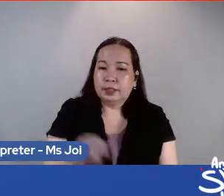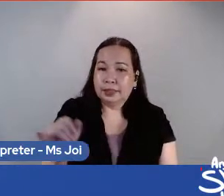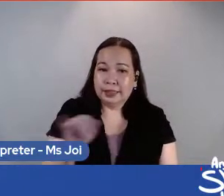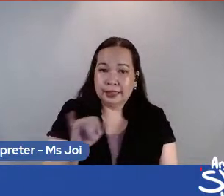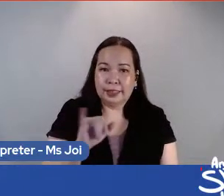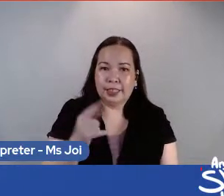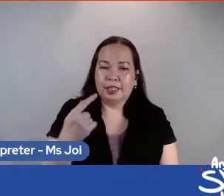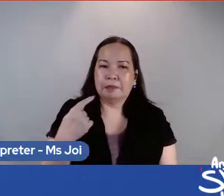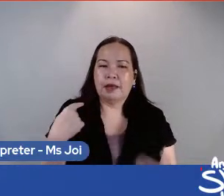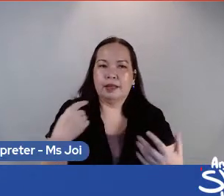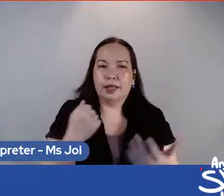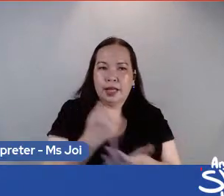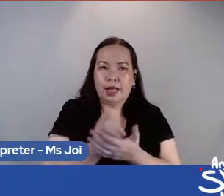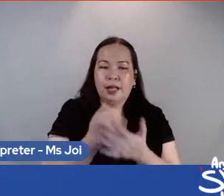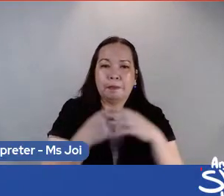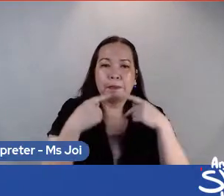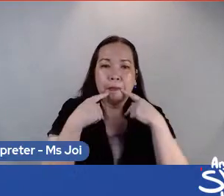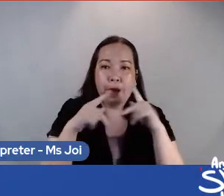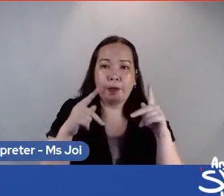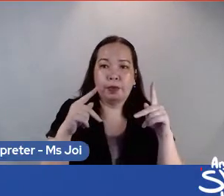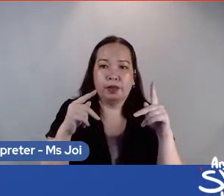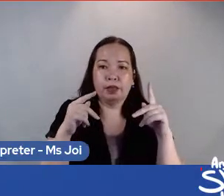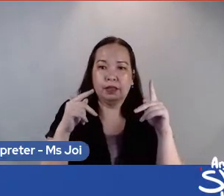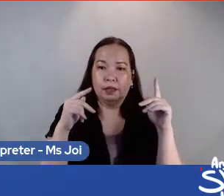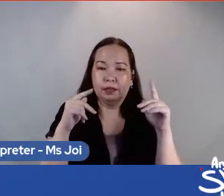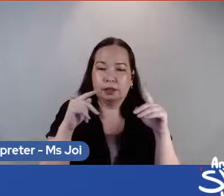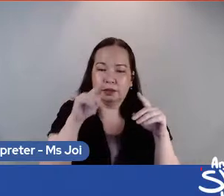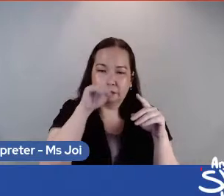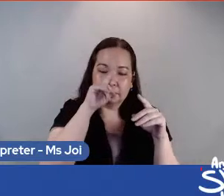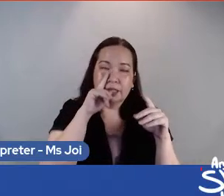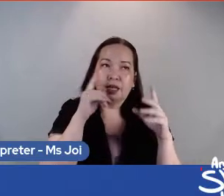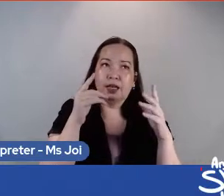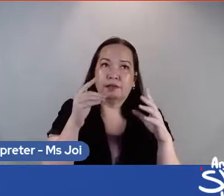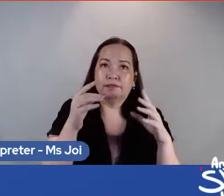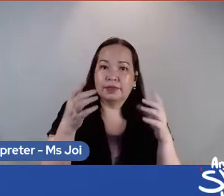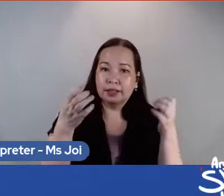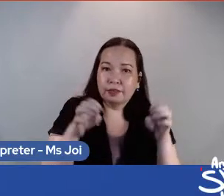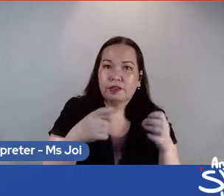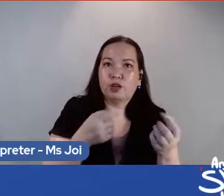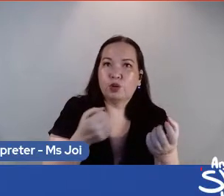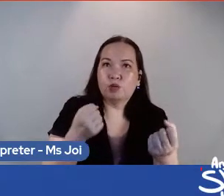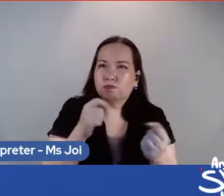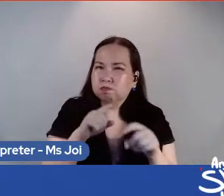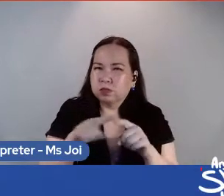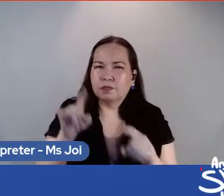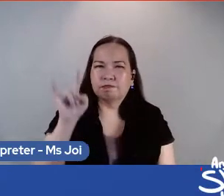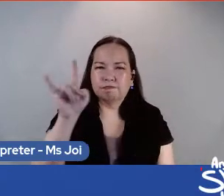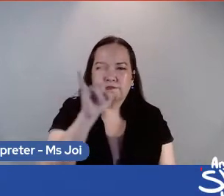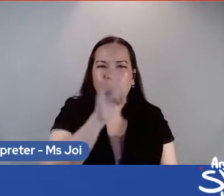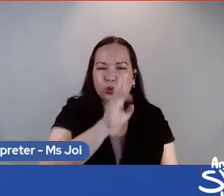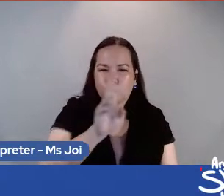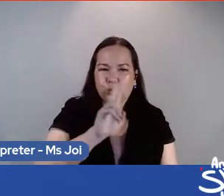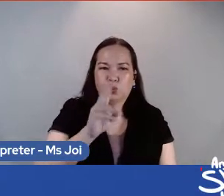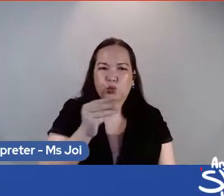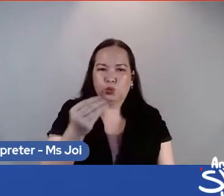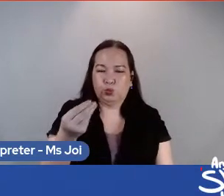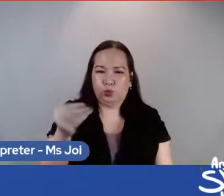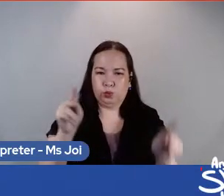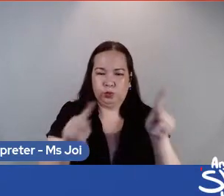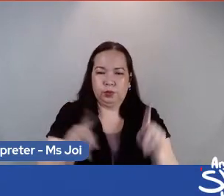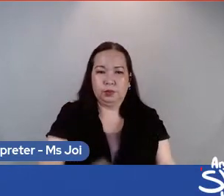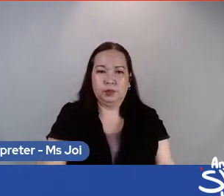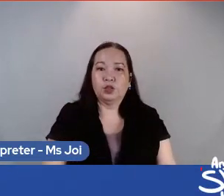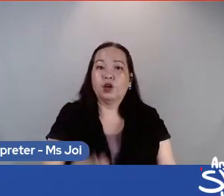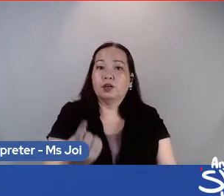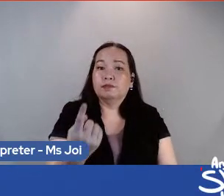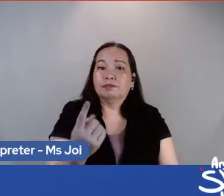public events to highlight the huge advertising money spent by the candidates. So, okay, to answer your